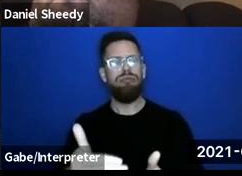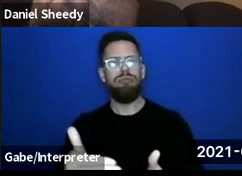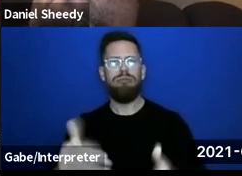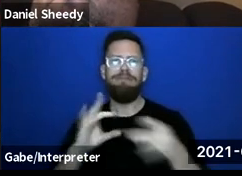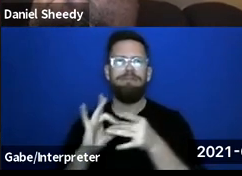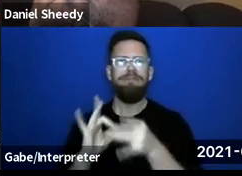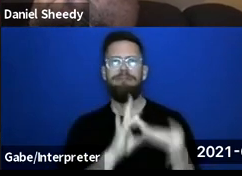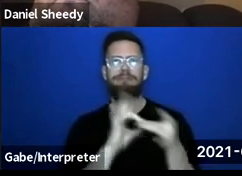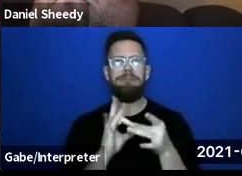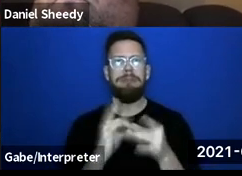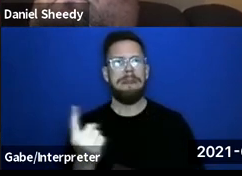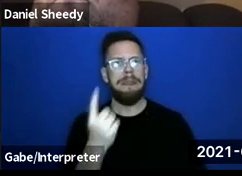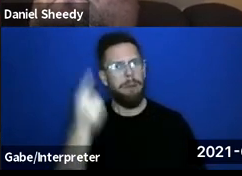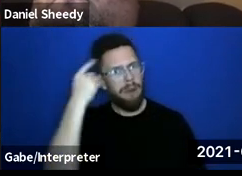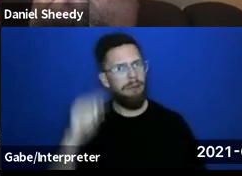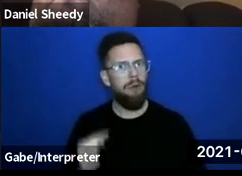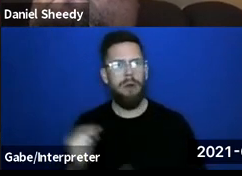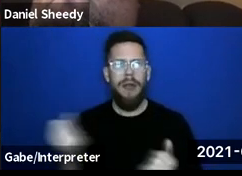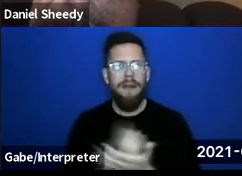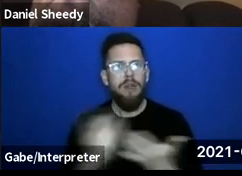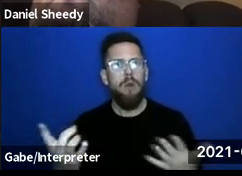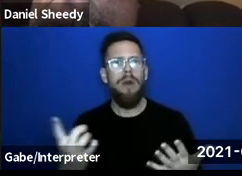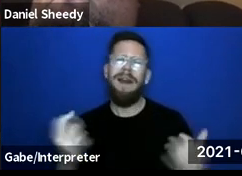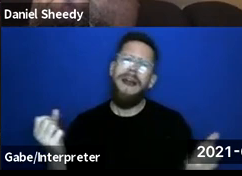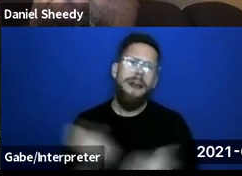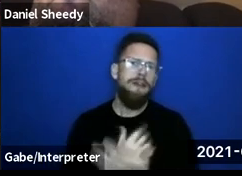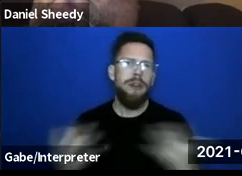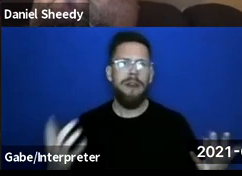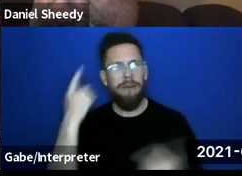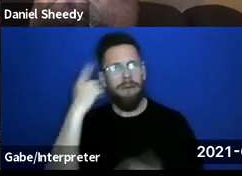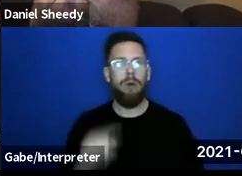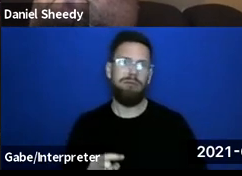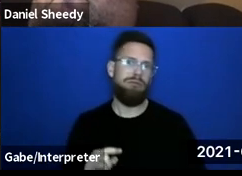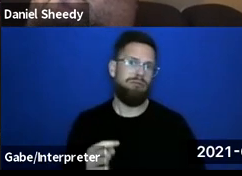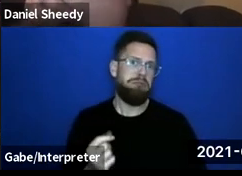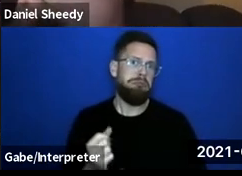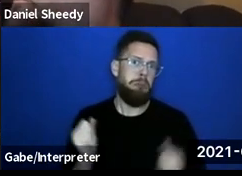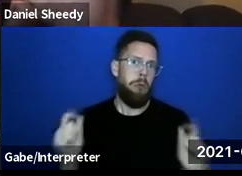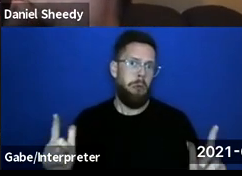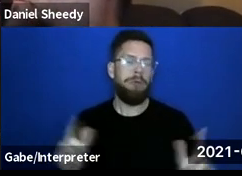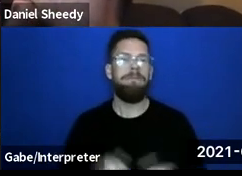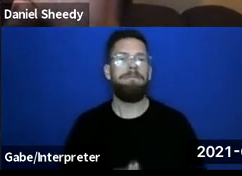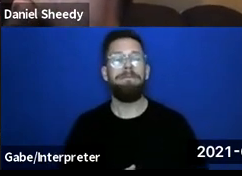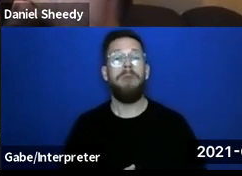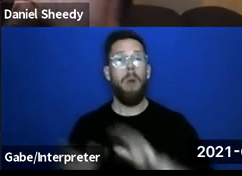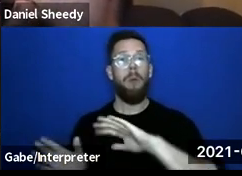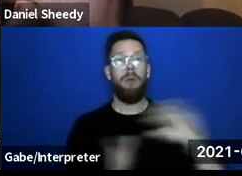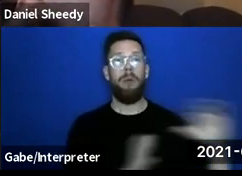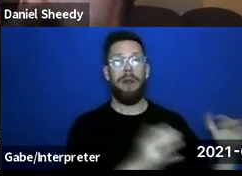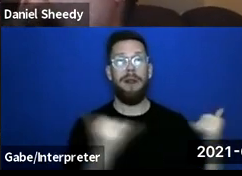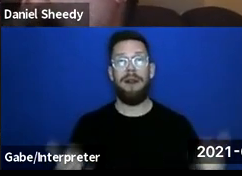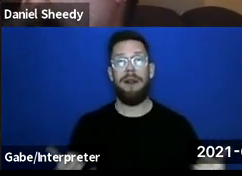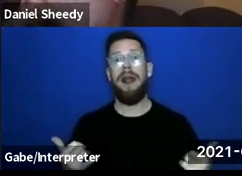something. That's what it's all about. So thank you very much. Okay, next up, we have the Norton Middle School Project 351